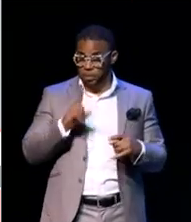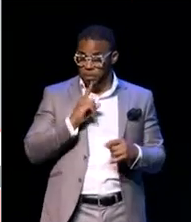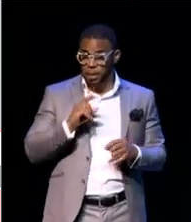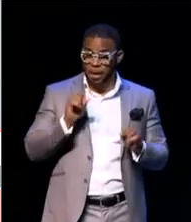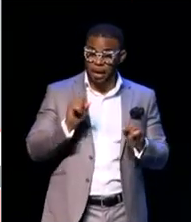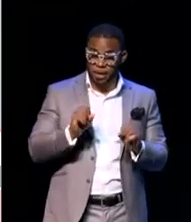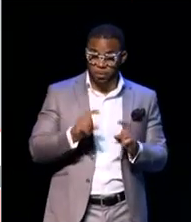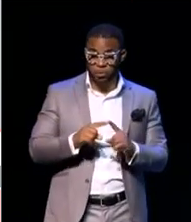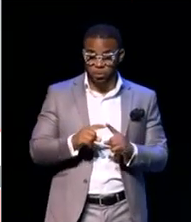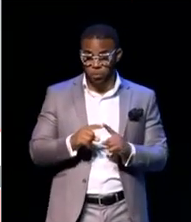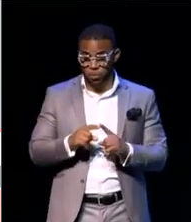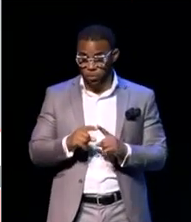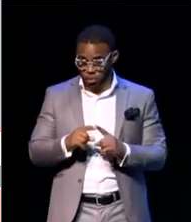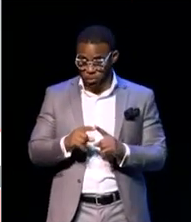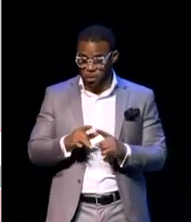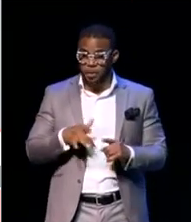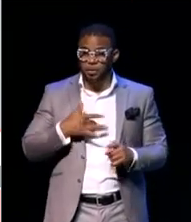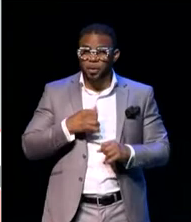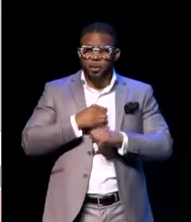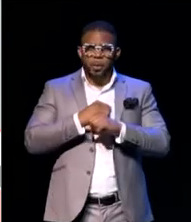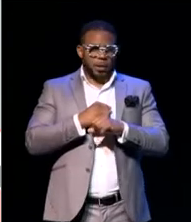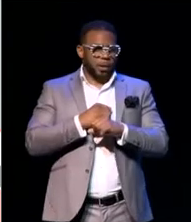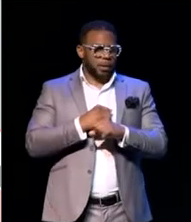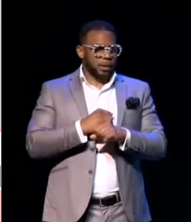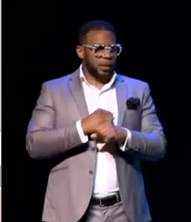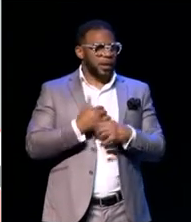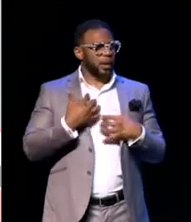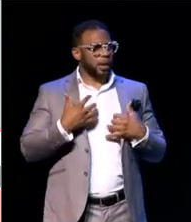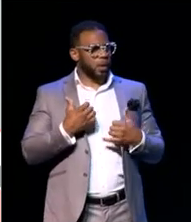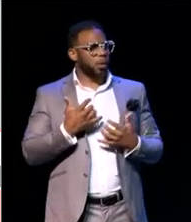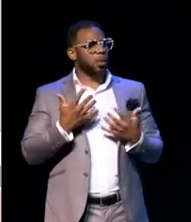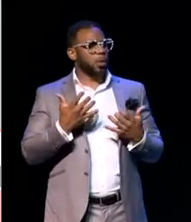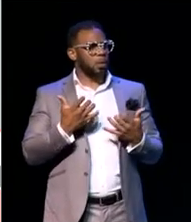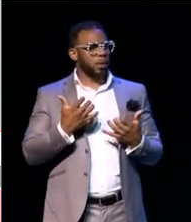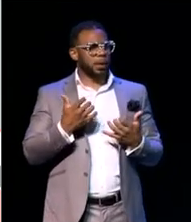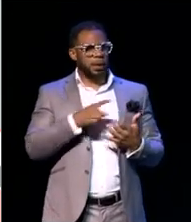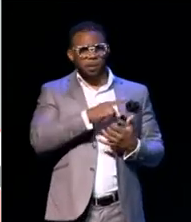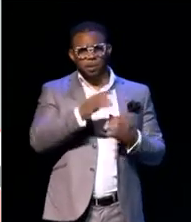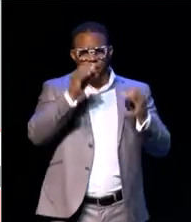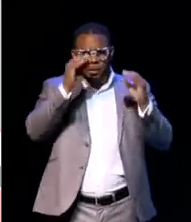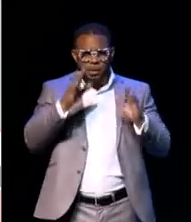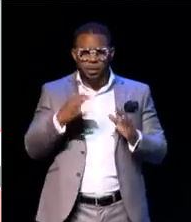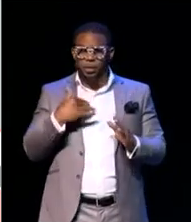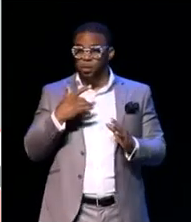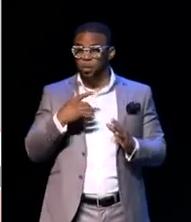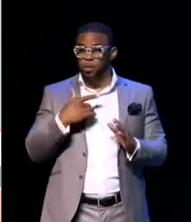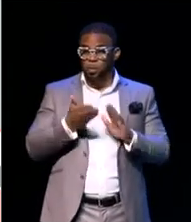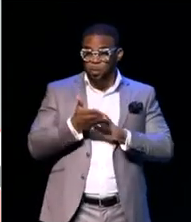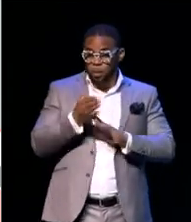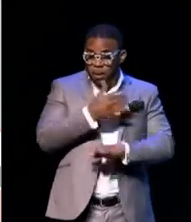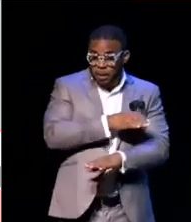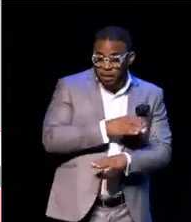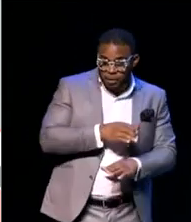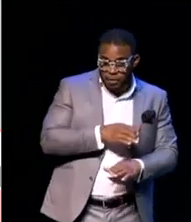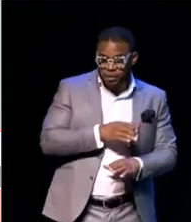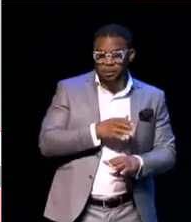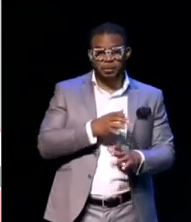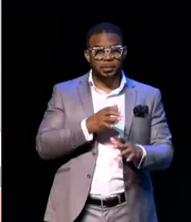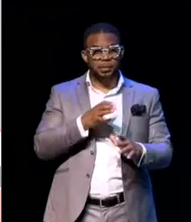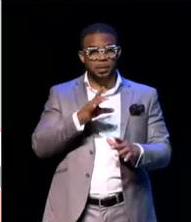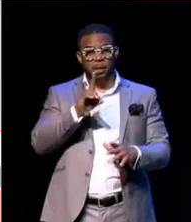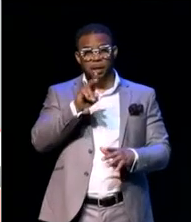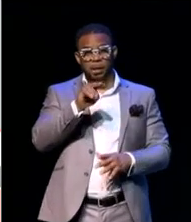be able to feel protected and healthy. We wanted those teachers, and we're running clinics